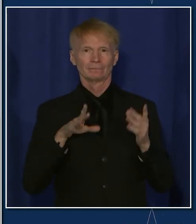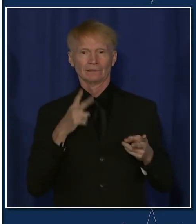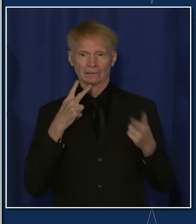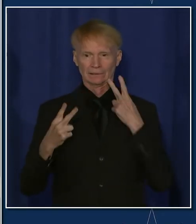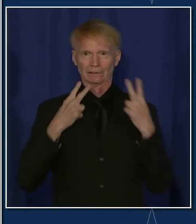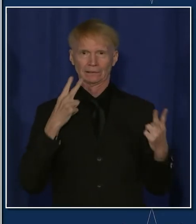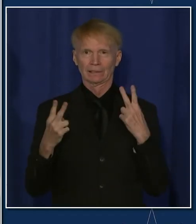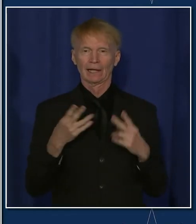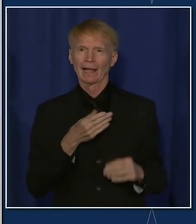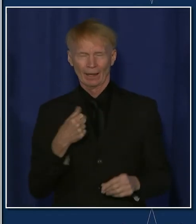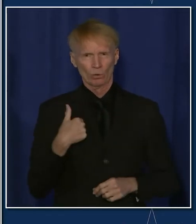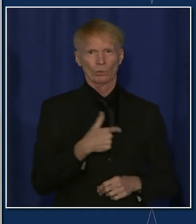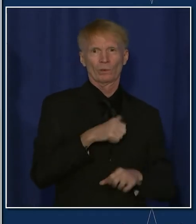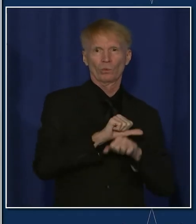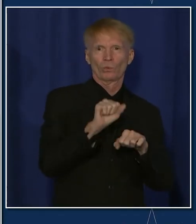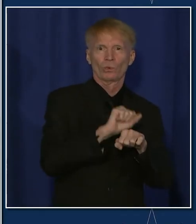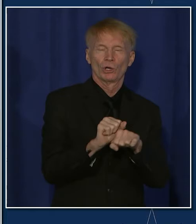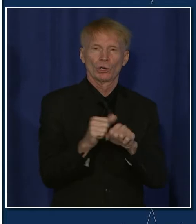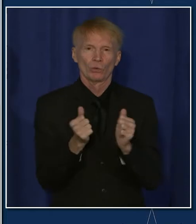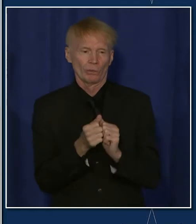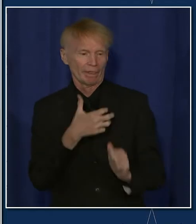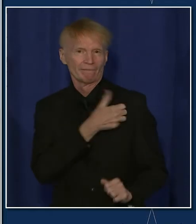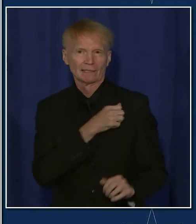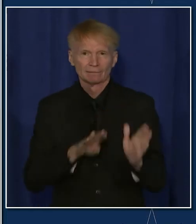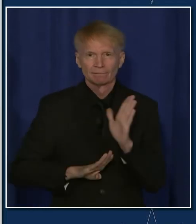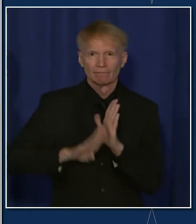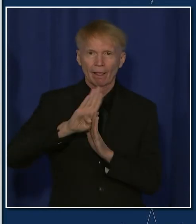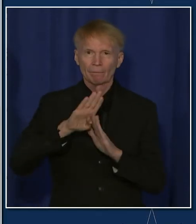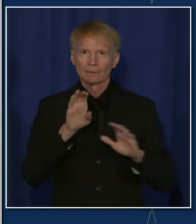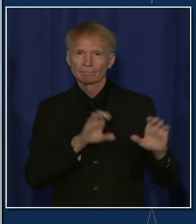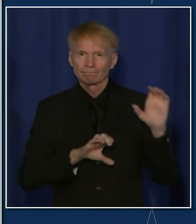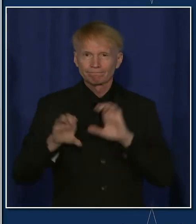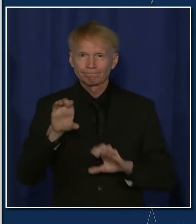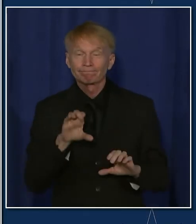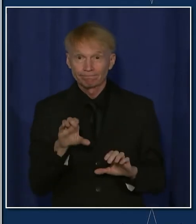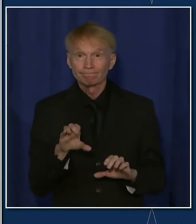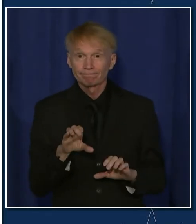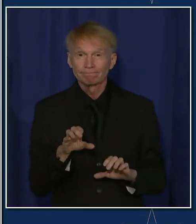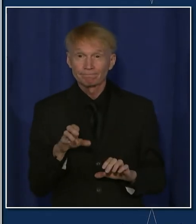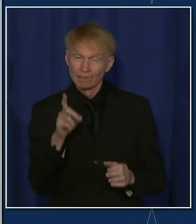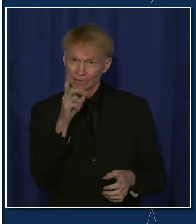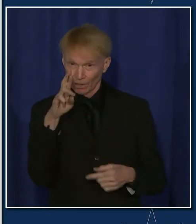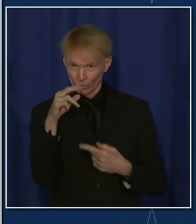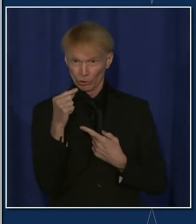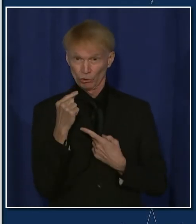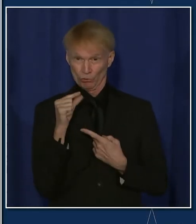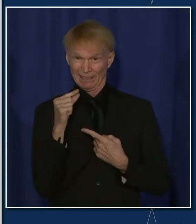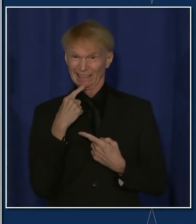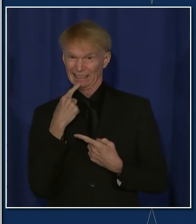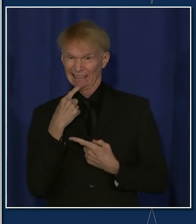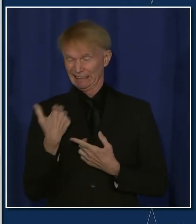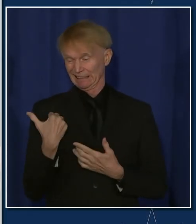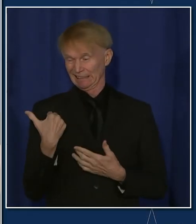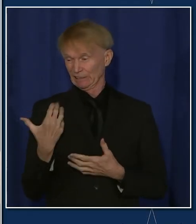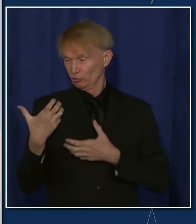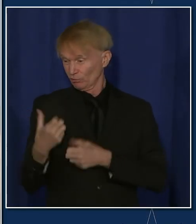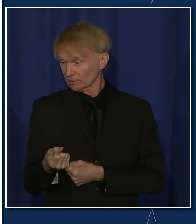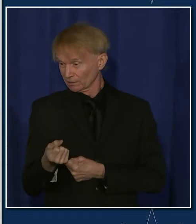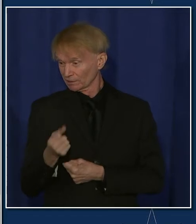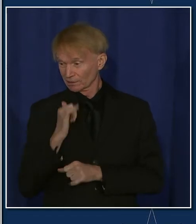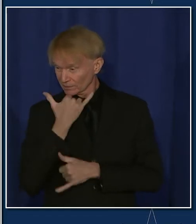vaccine development. You heard what Dr. Green said, that the past history of mistrust is